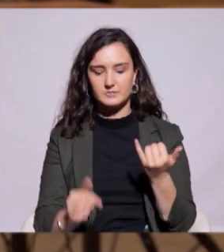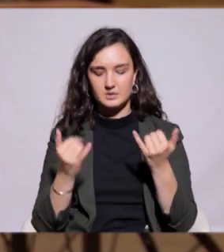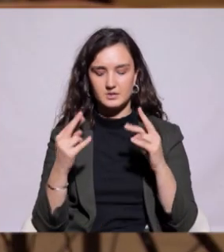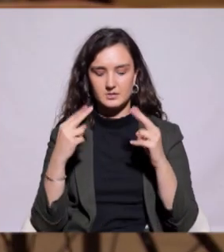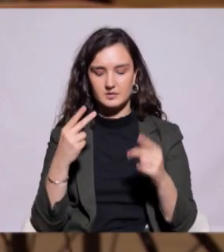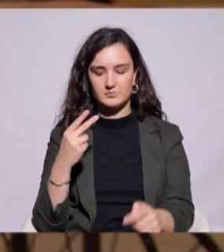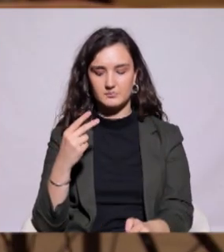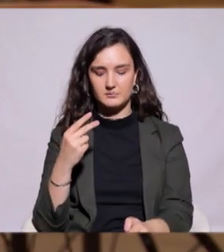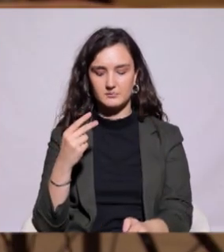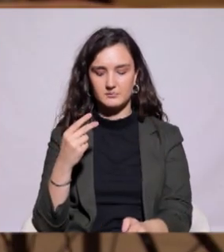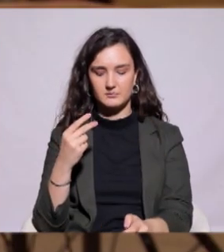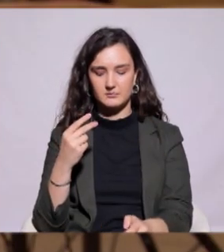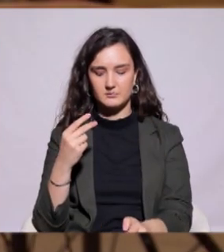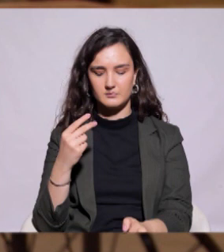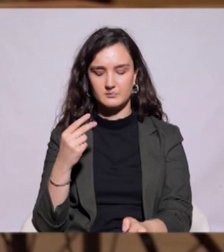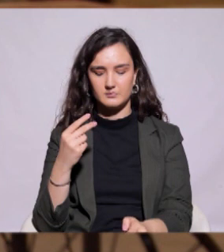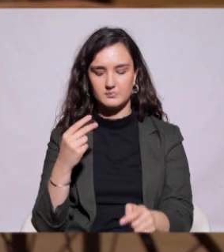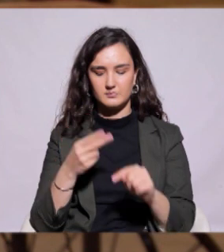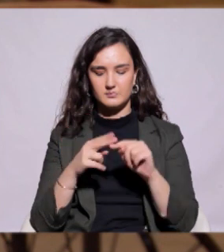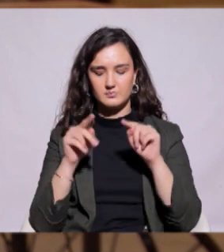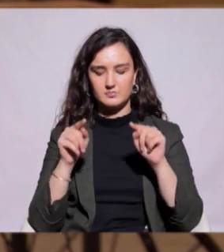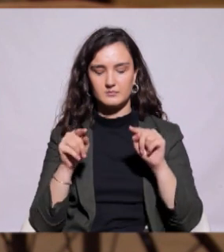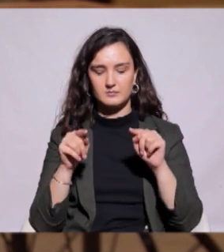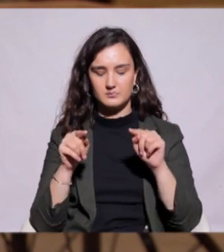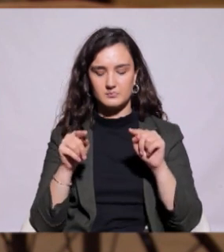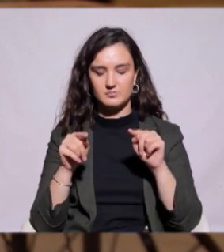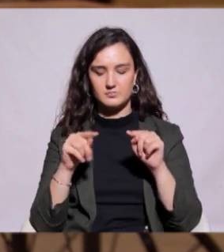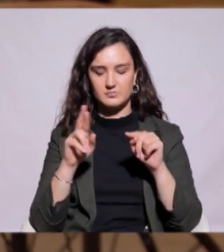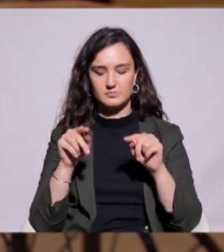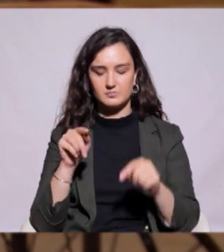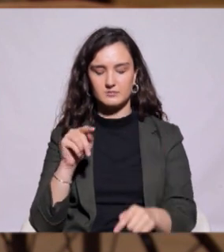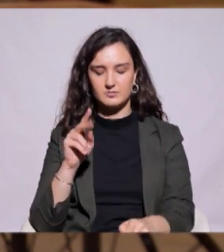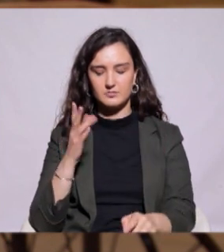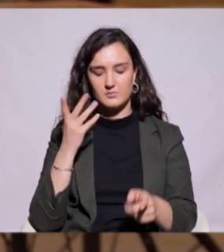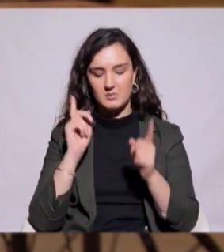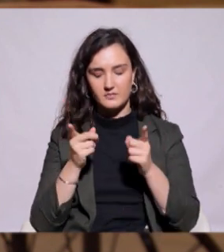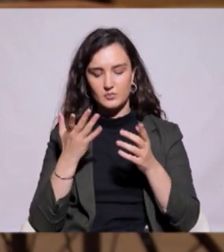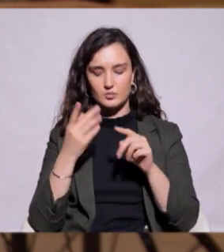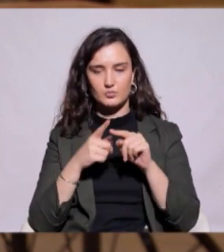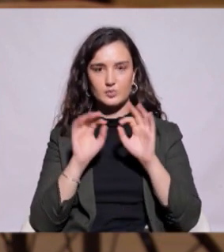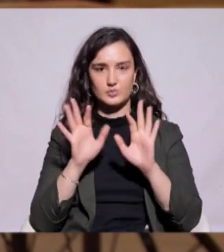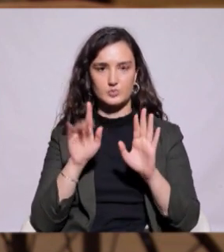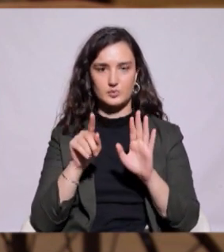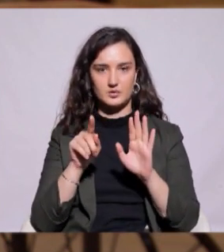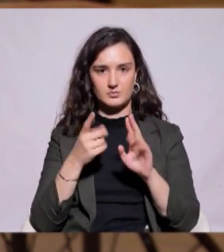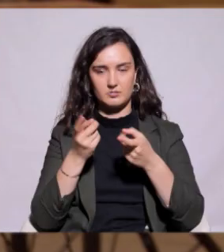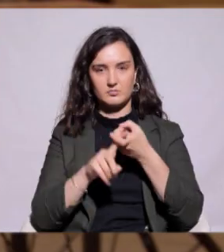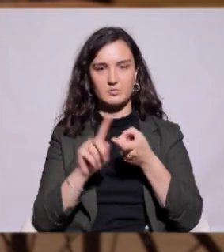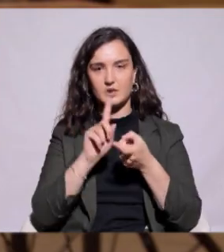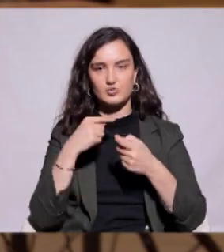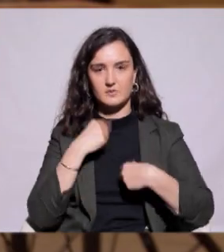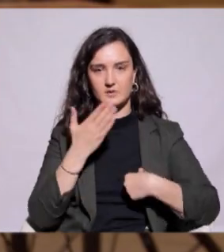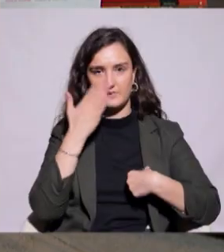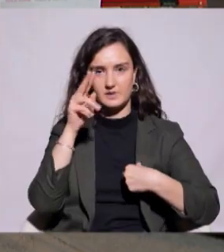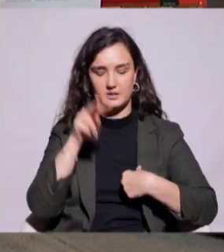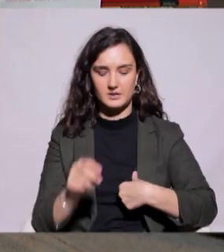our true-false activity, in which we will look at a sentence and determine if it is true or false based on what we